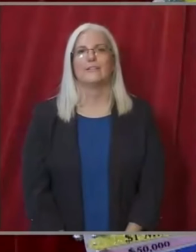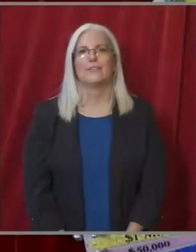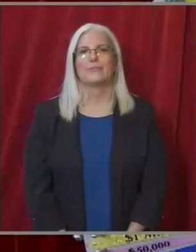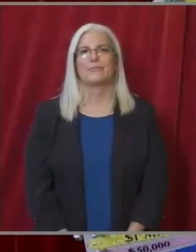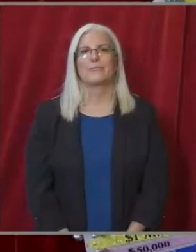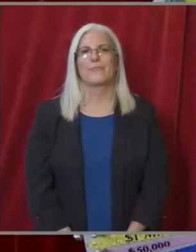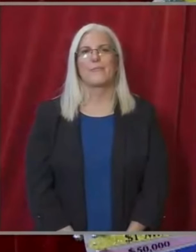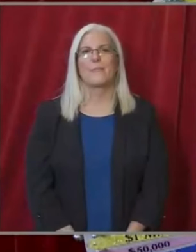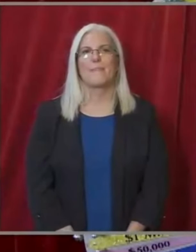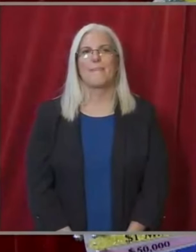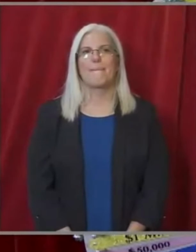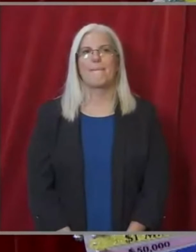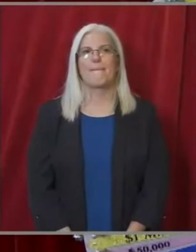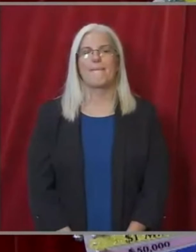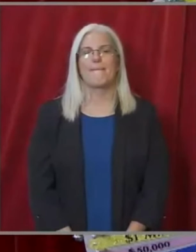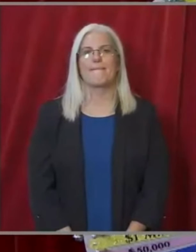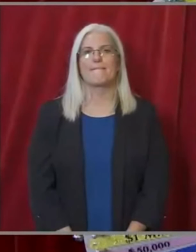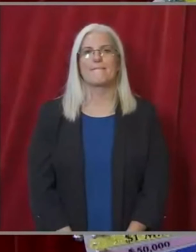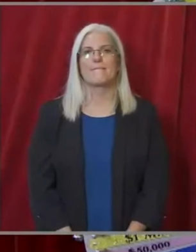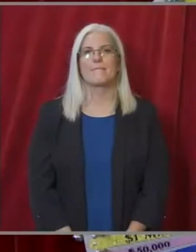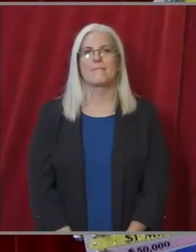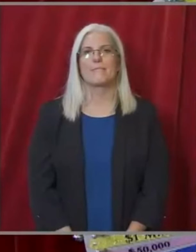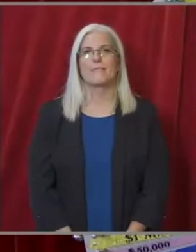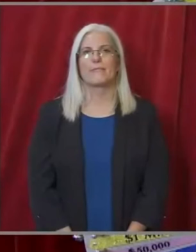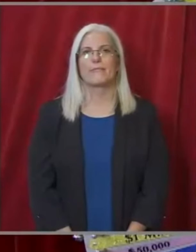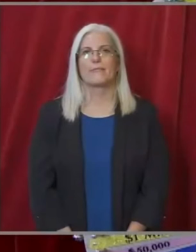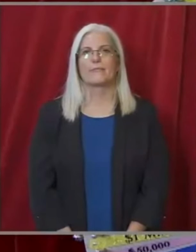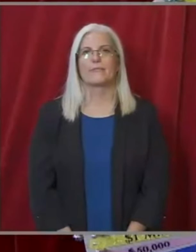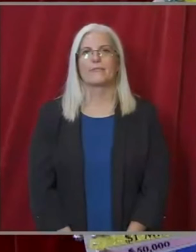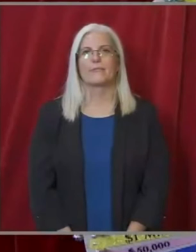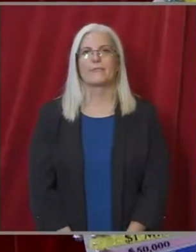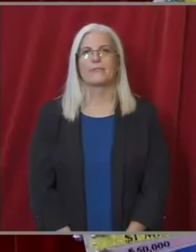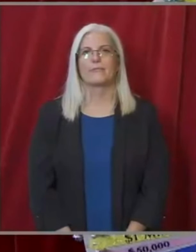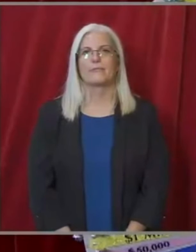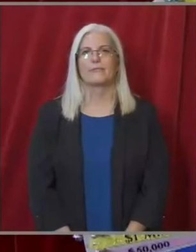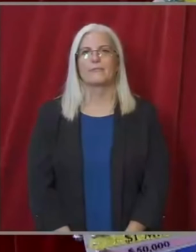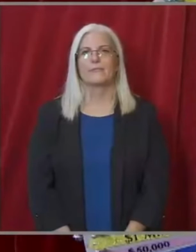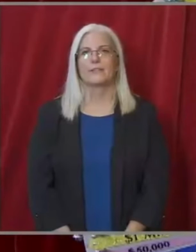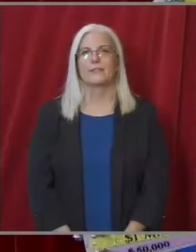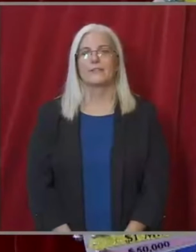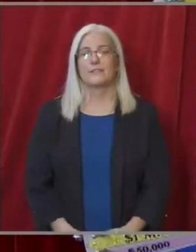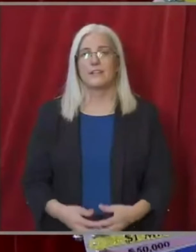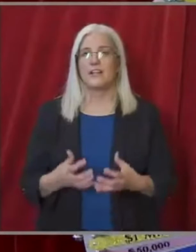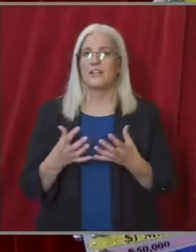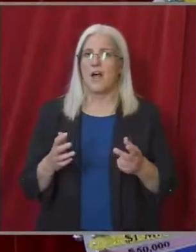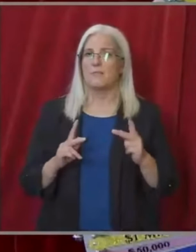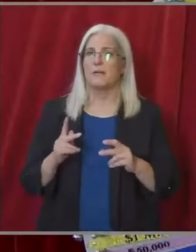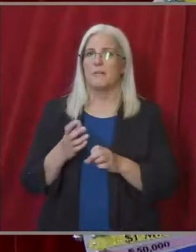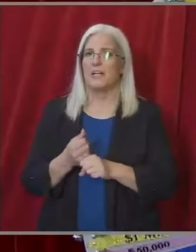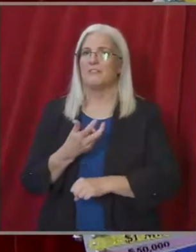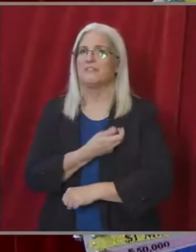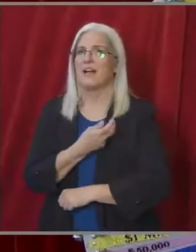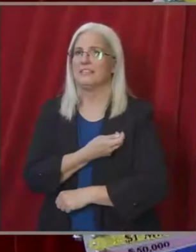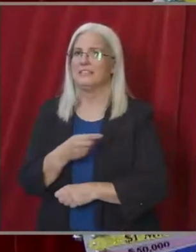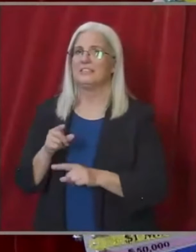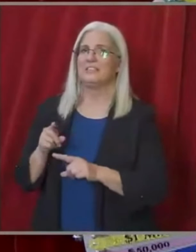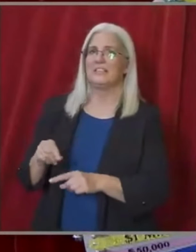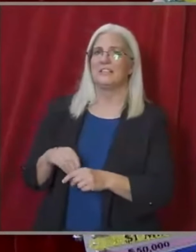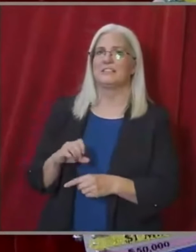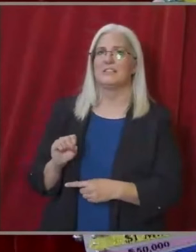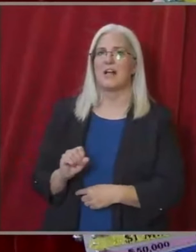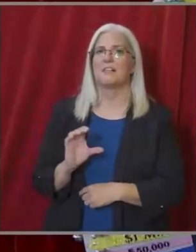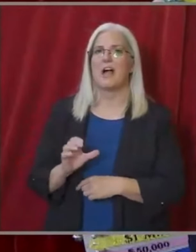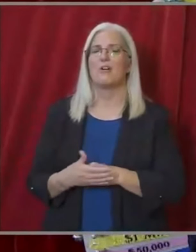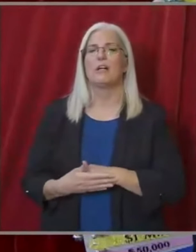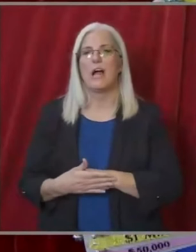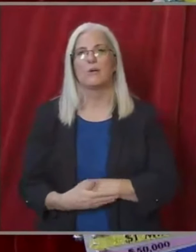now. Okay, they better really be vaccinating over there. Okay. With all this, we need to go further this way. Okay,